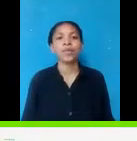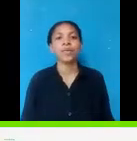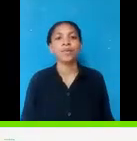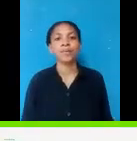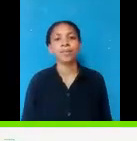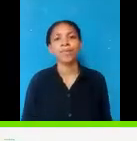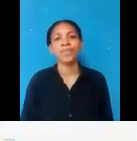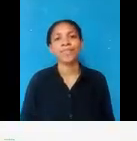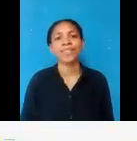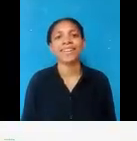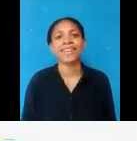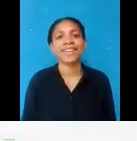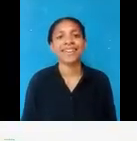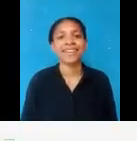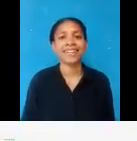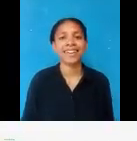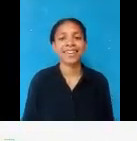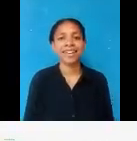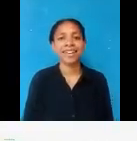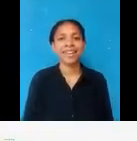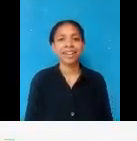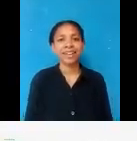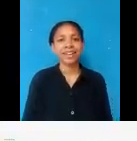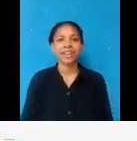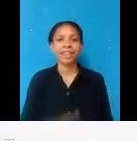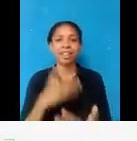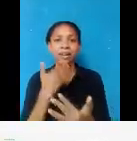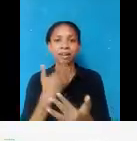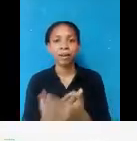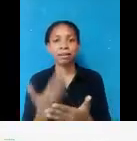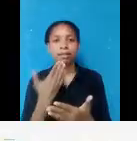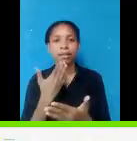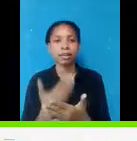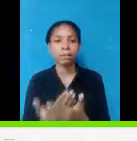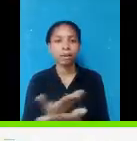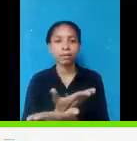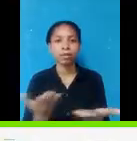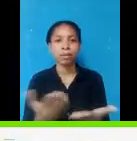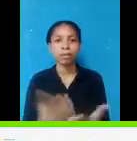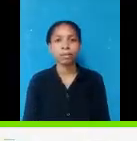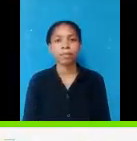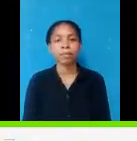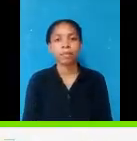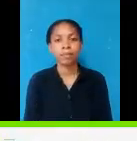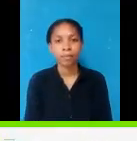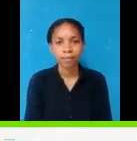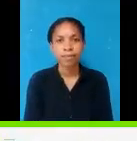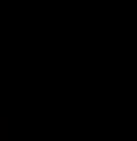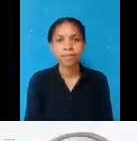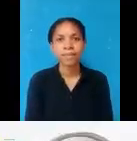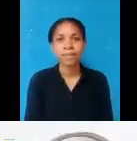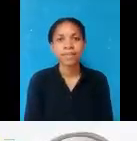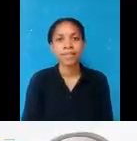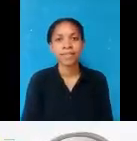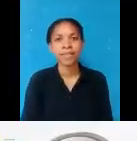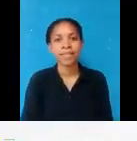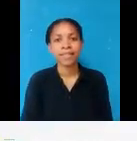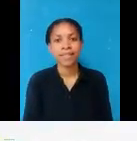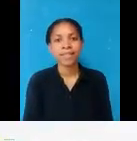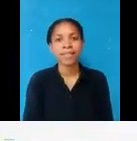Waalaikumsalam Suhaila, warahmatullahi thank you, Professor Violet. Thank you, Hiras. Thank you Thank very you much. for all